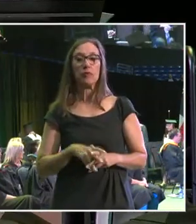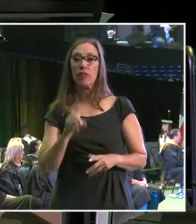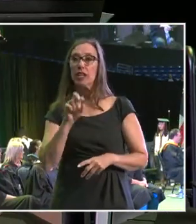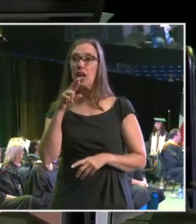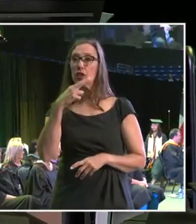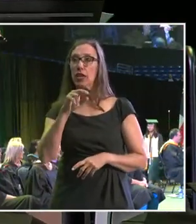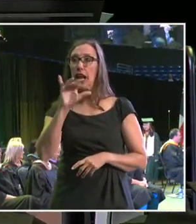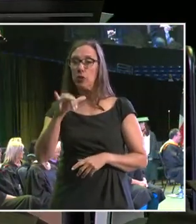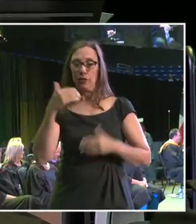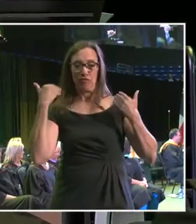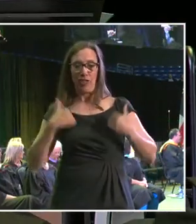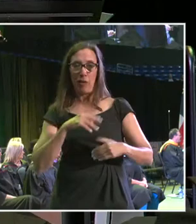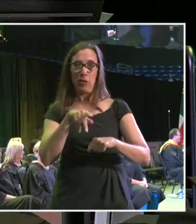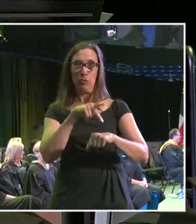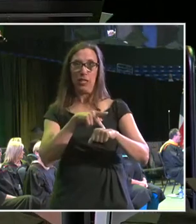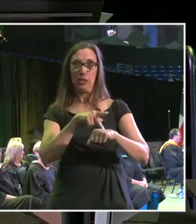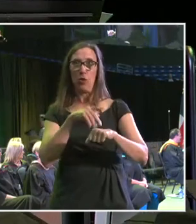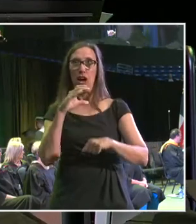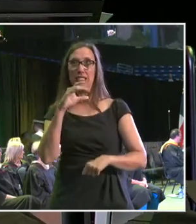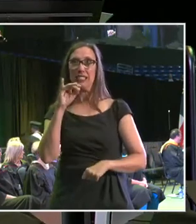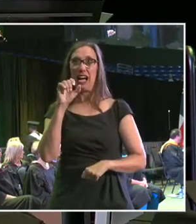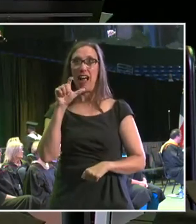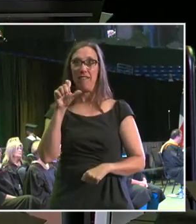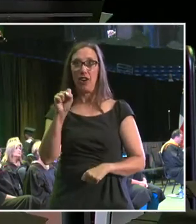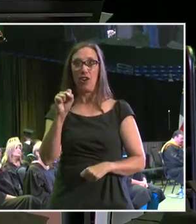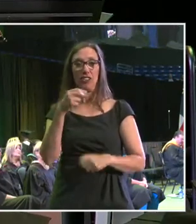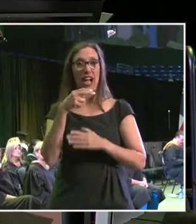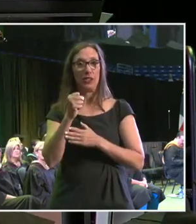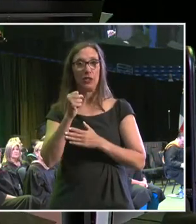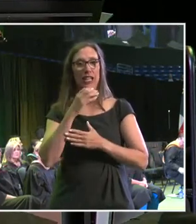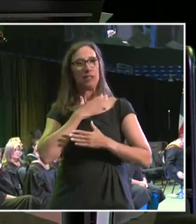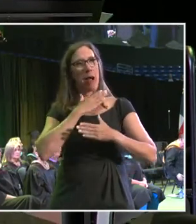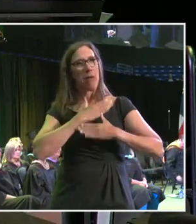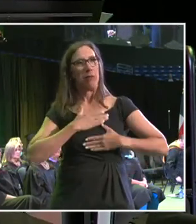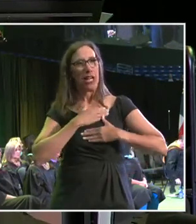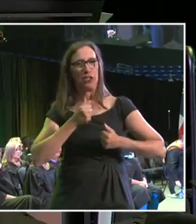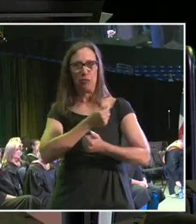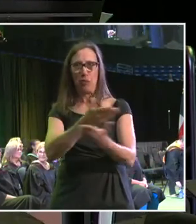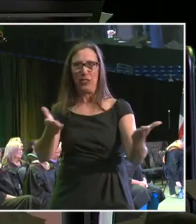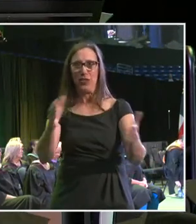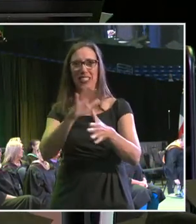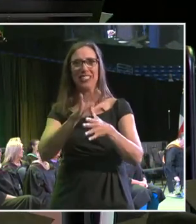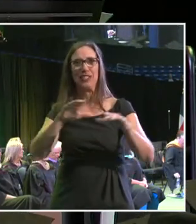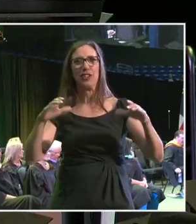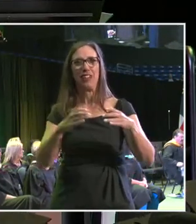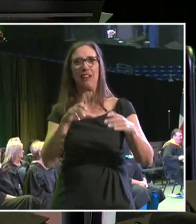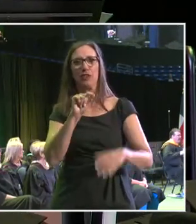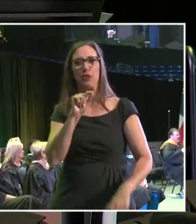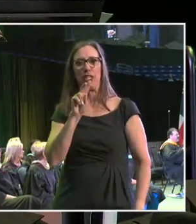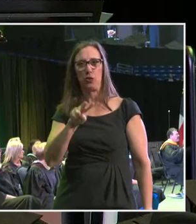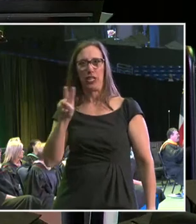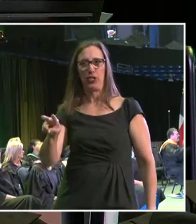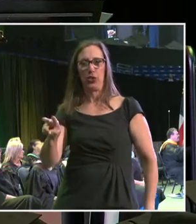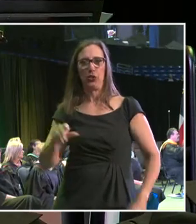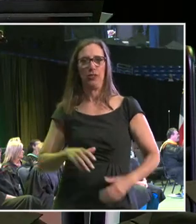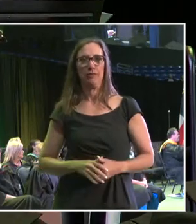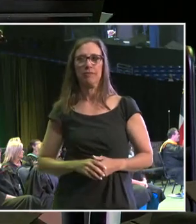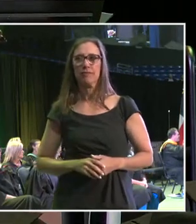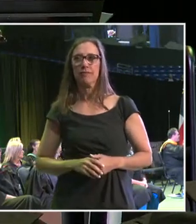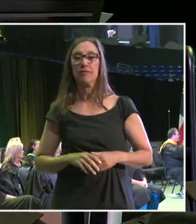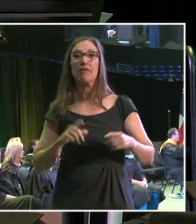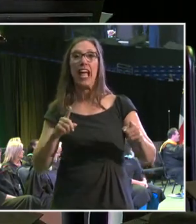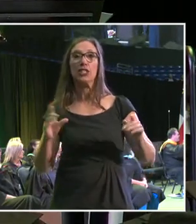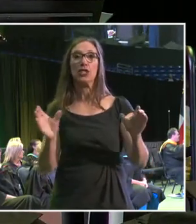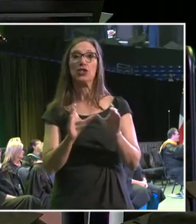Dr. Henry, as principal of Cypress Falls High School, it is my pleasure to present to you the senior class of 2022 and